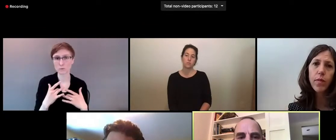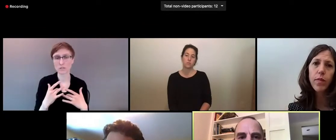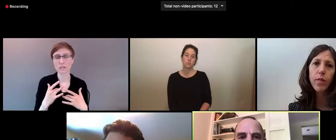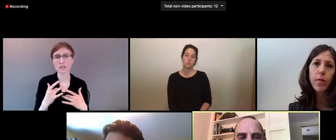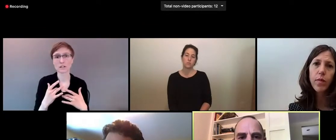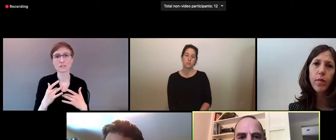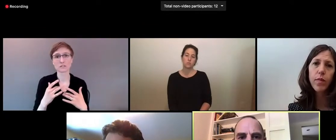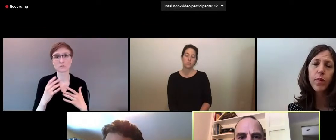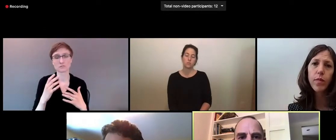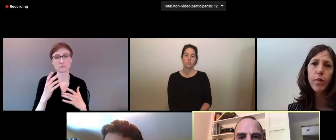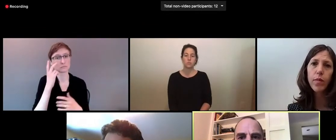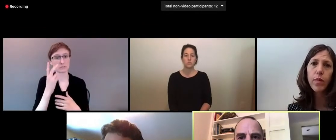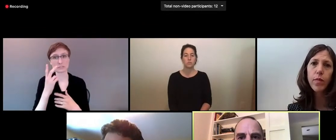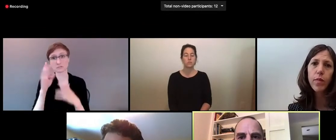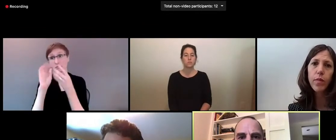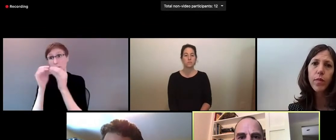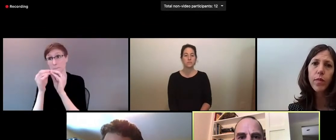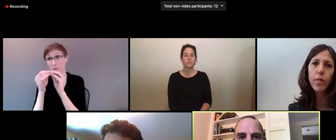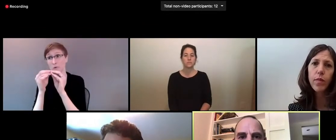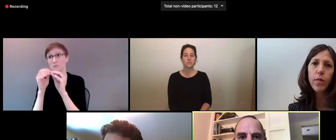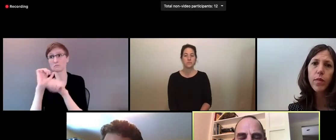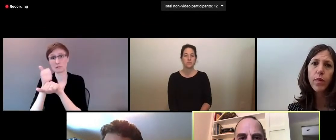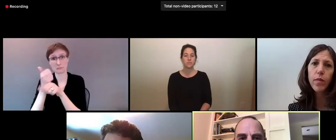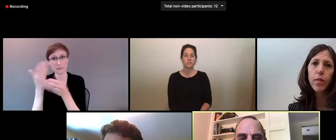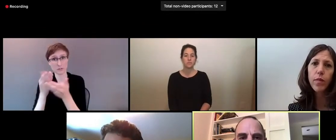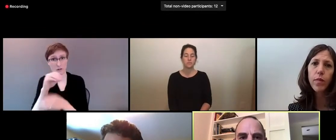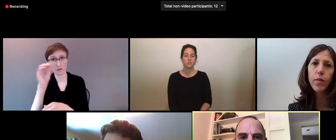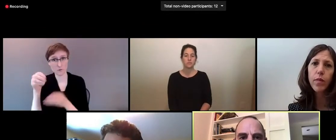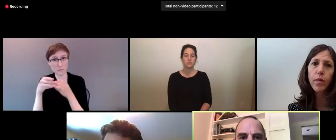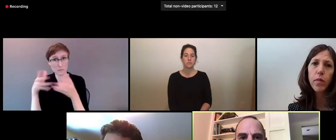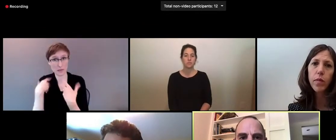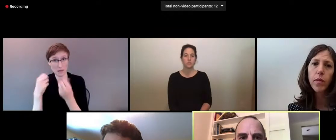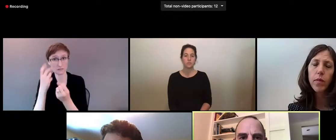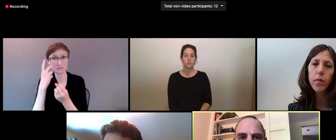metrics that Ottawa Public Health has set up here, so not one.